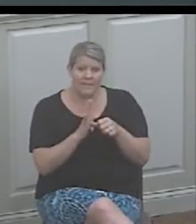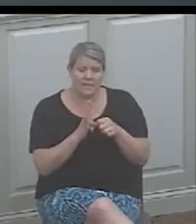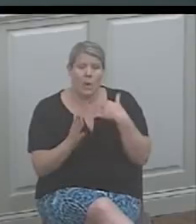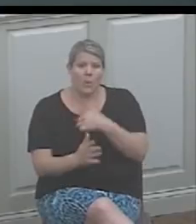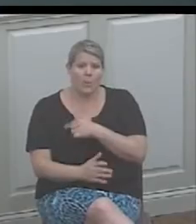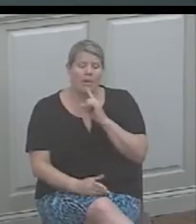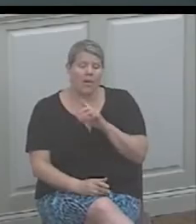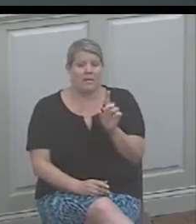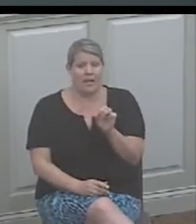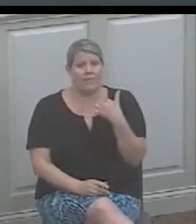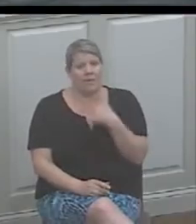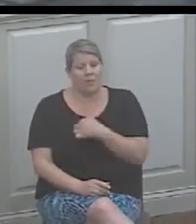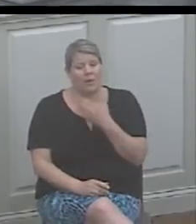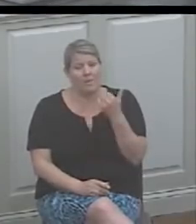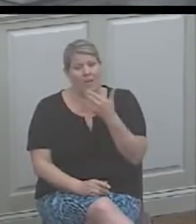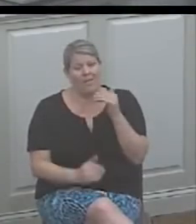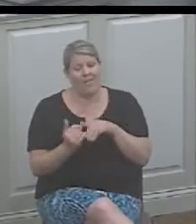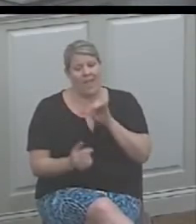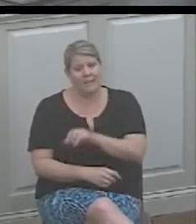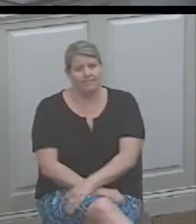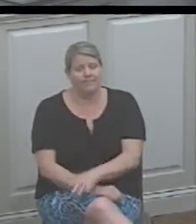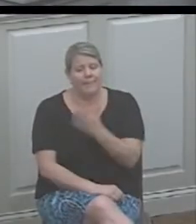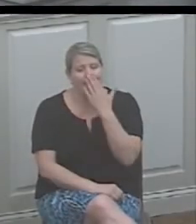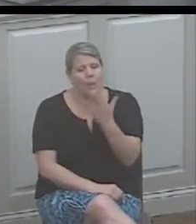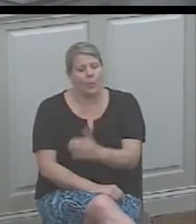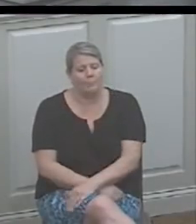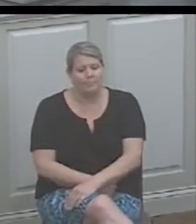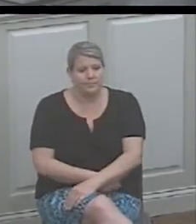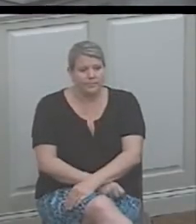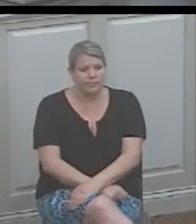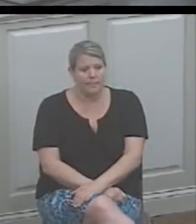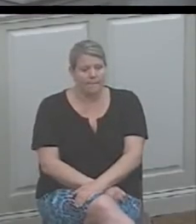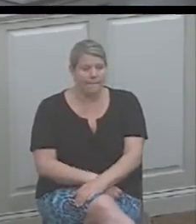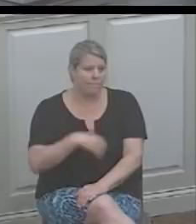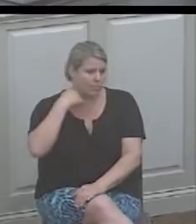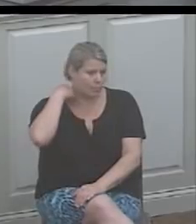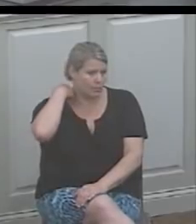that. Thank you. Thank you, sir.